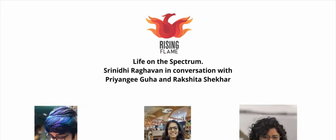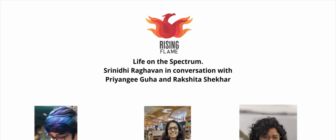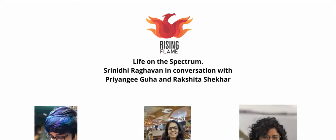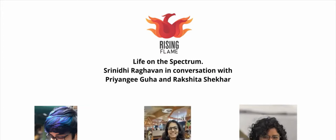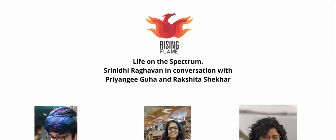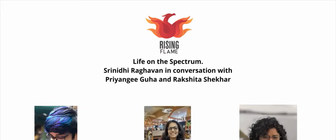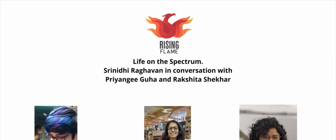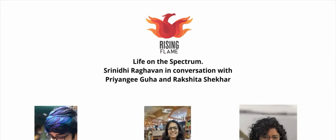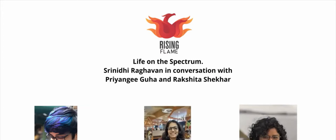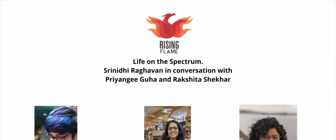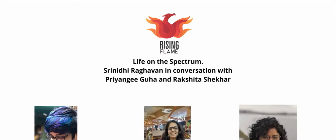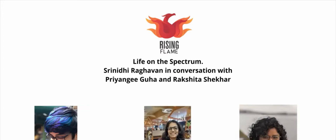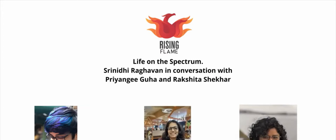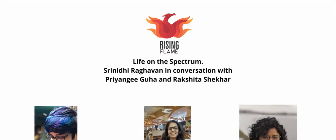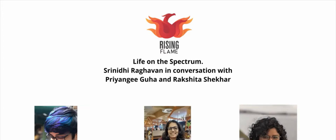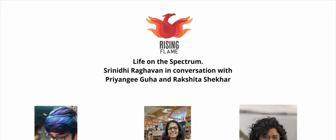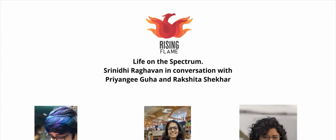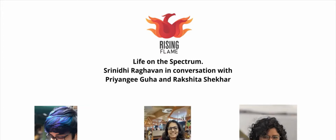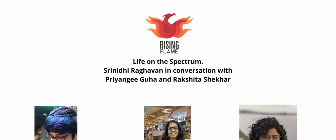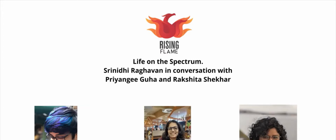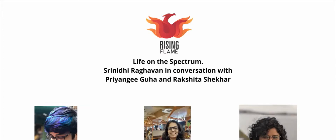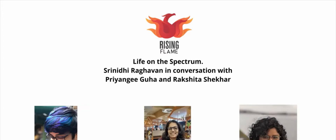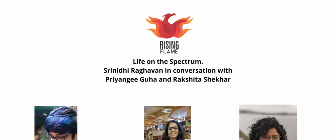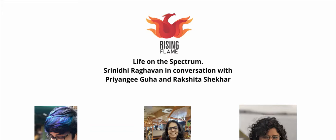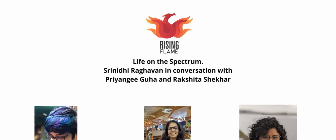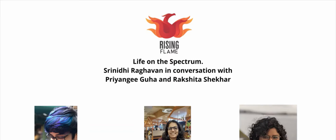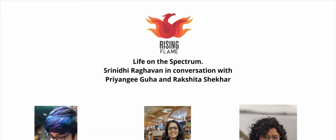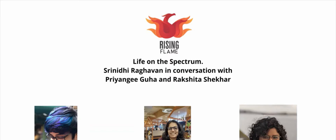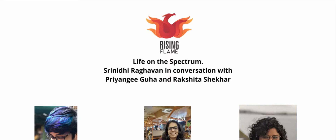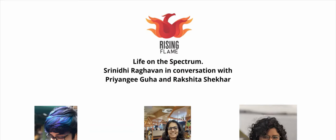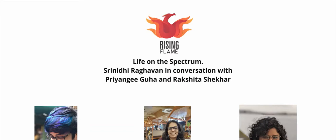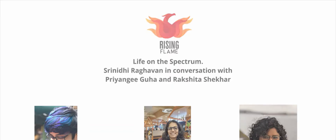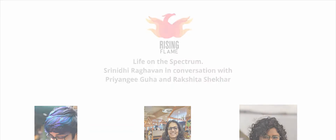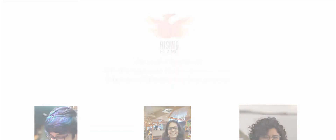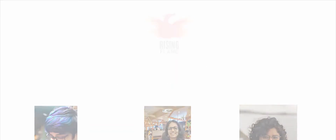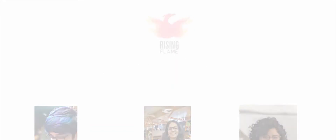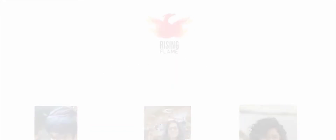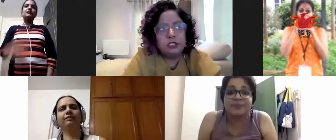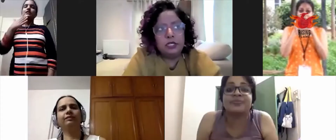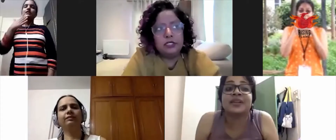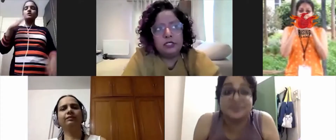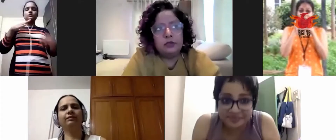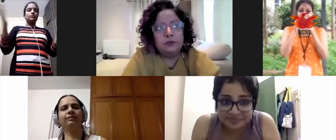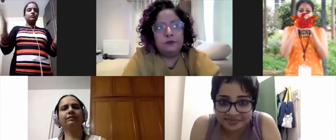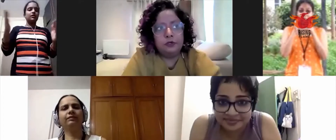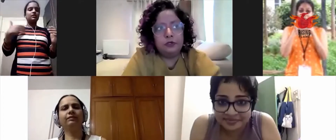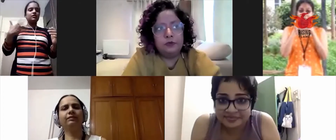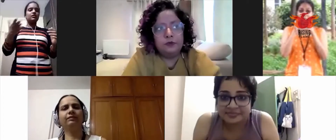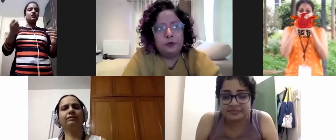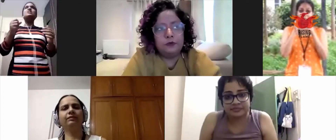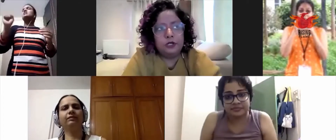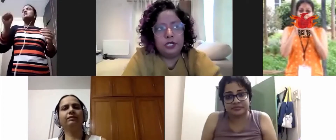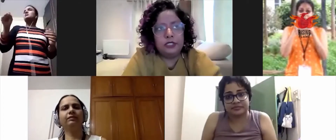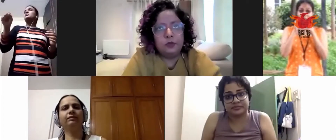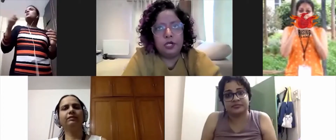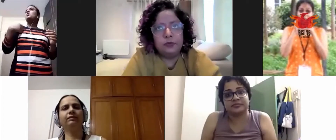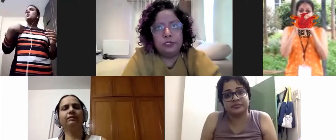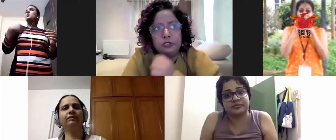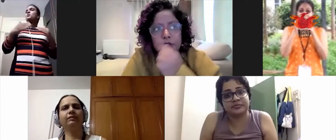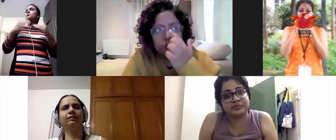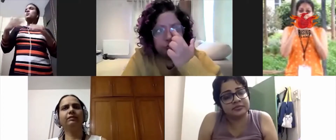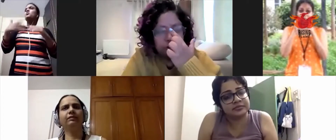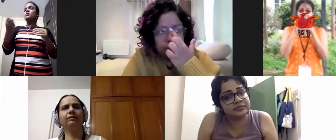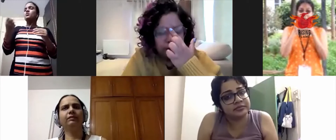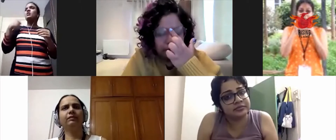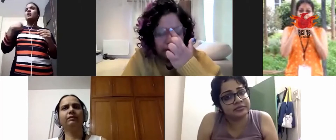16th October 2020. Pictures of all three speakers in the middle of the screen. I think before we move on, I think one